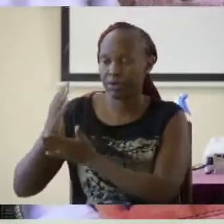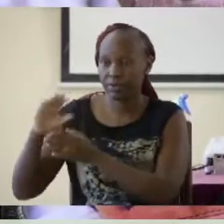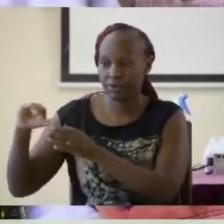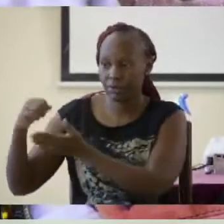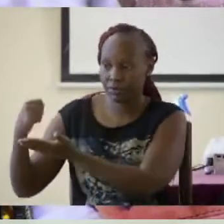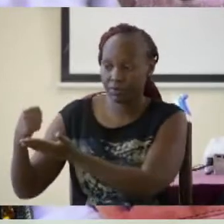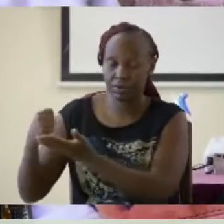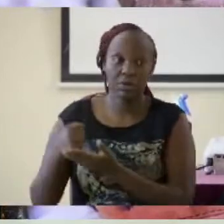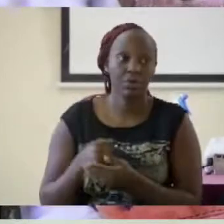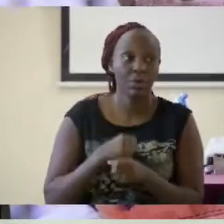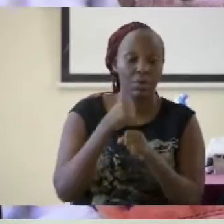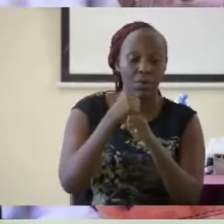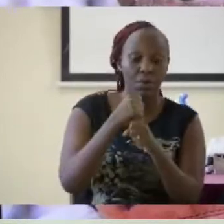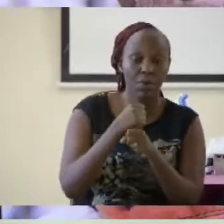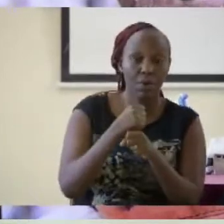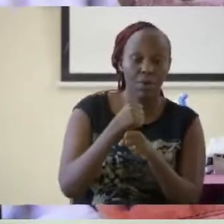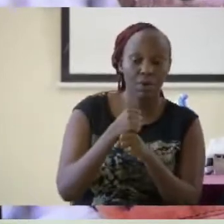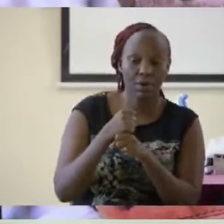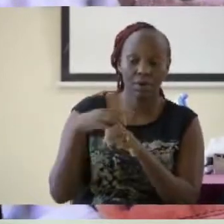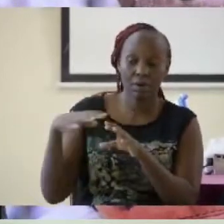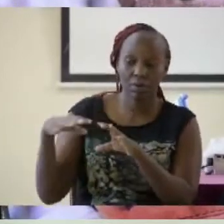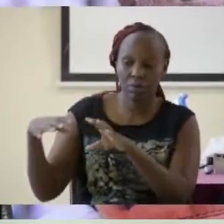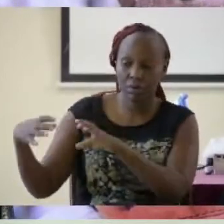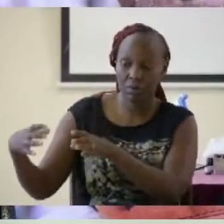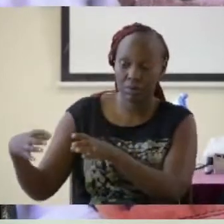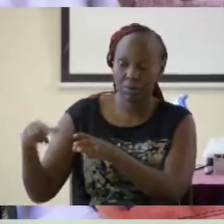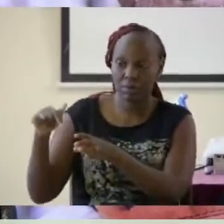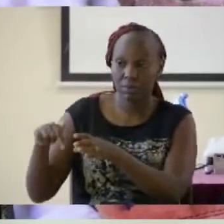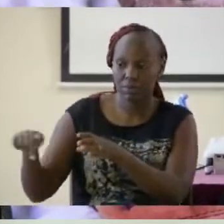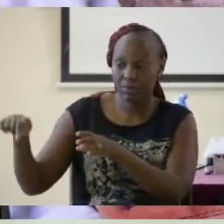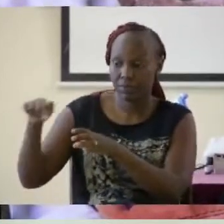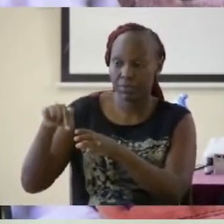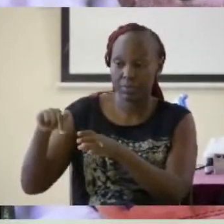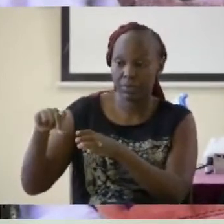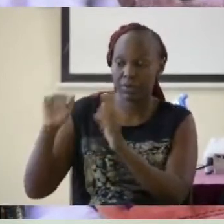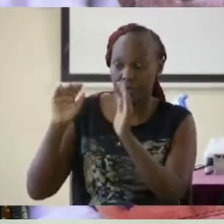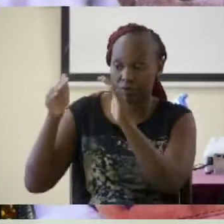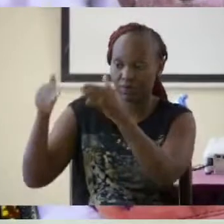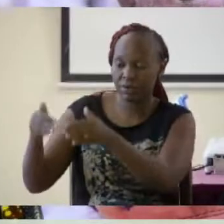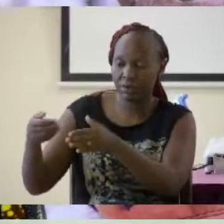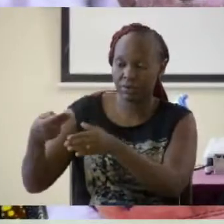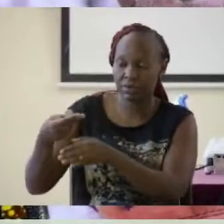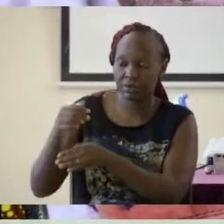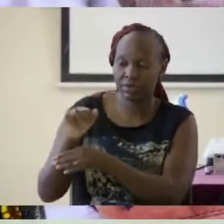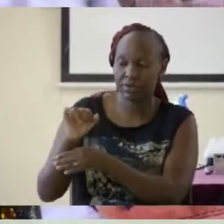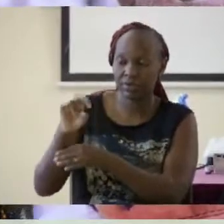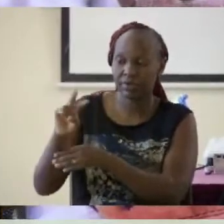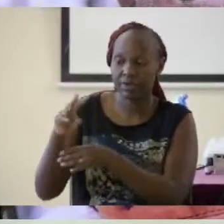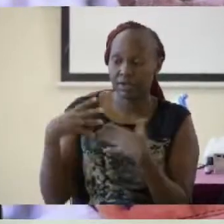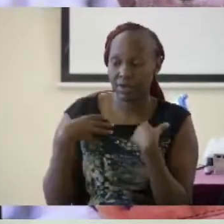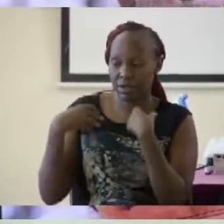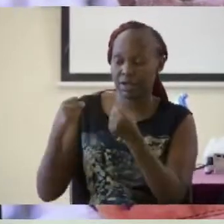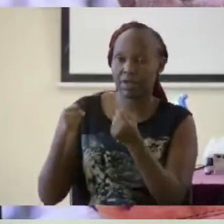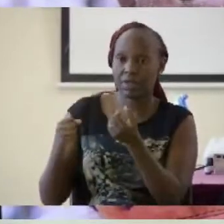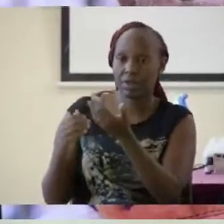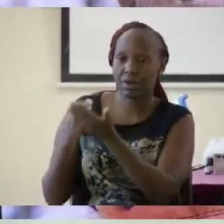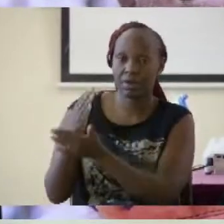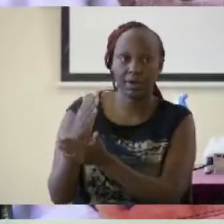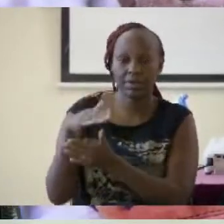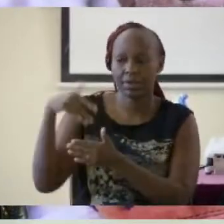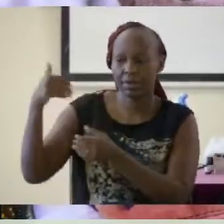And being one of the people who worked on HIV and health rights, I was often